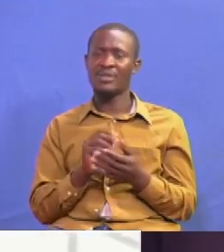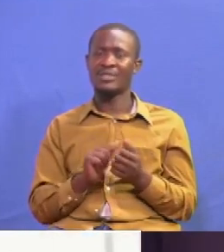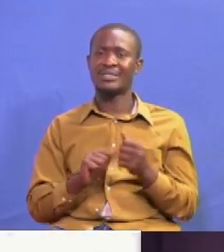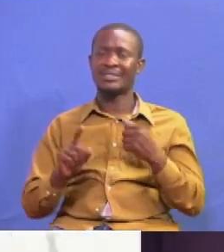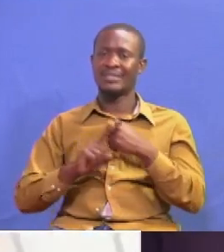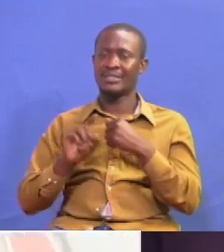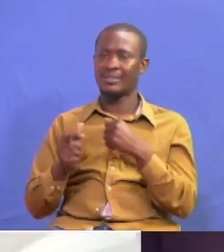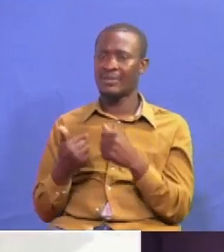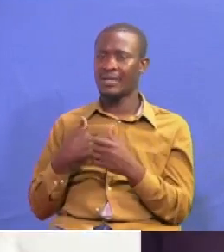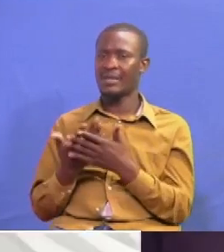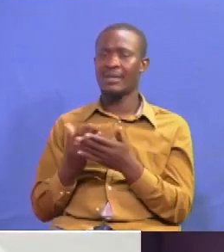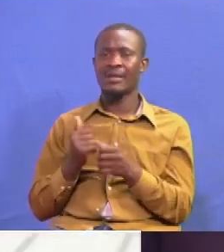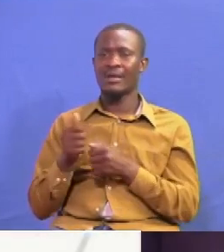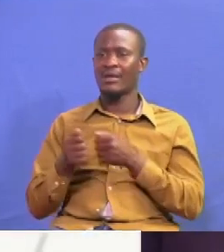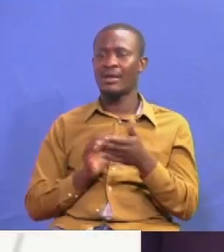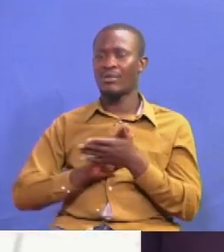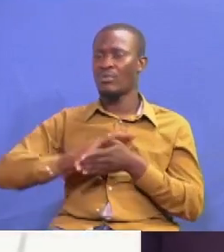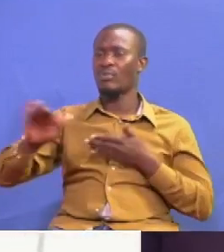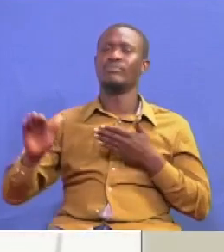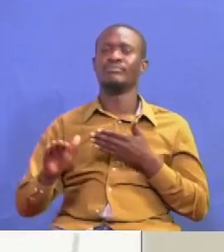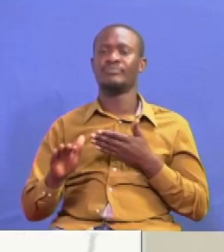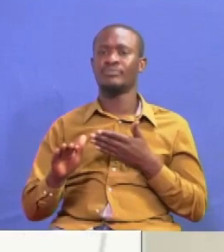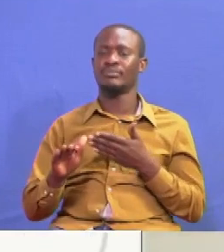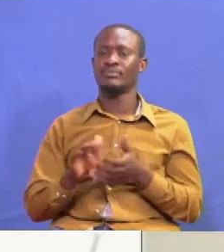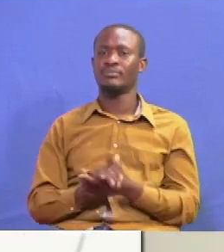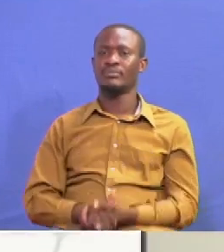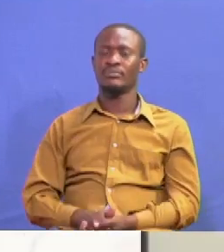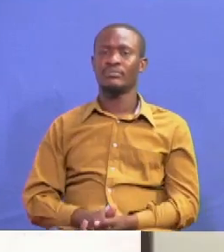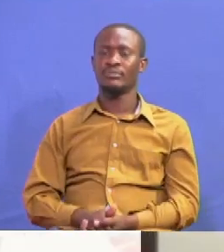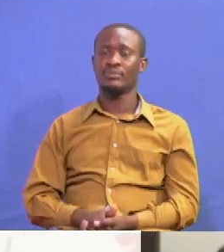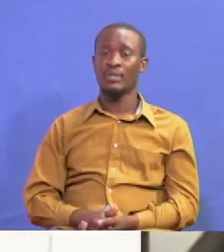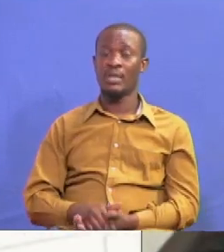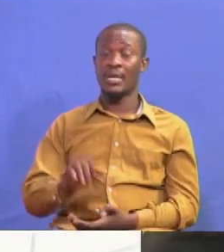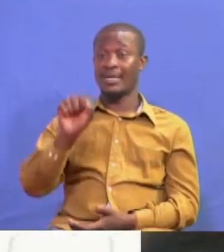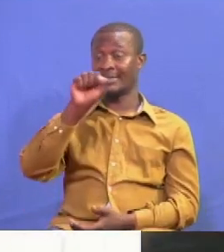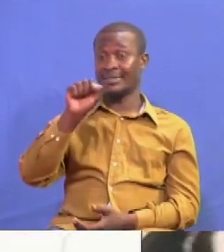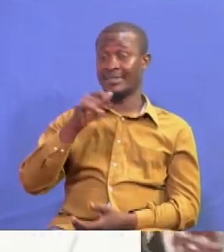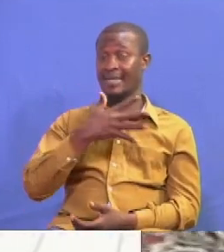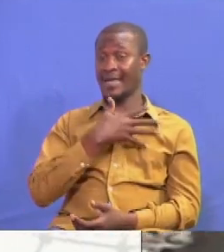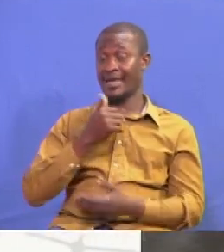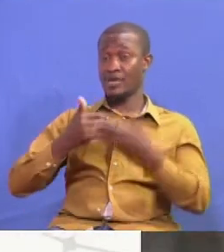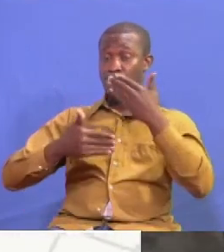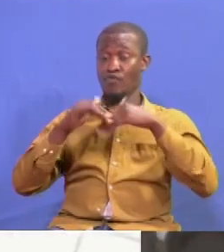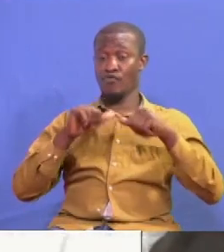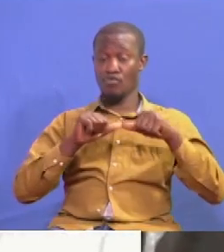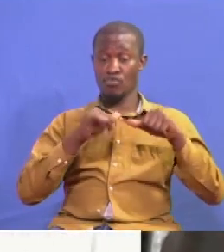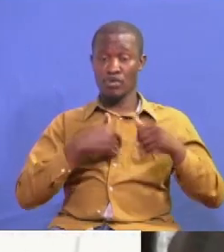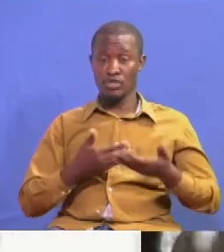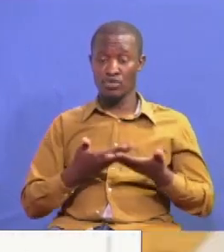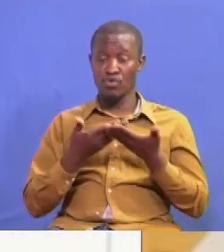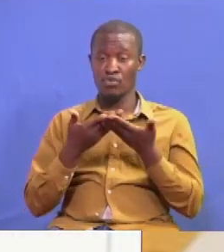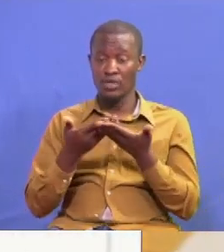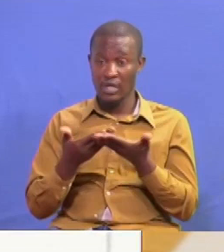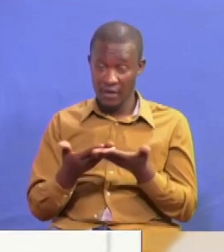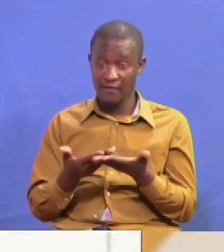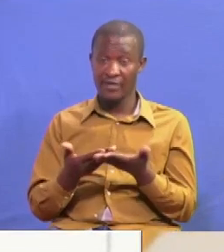gari zinapita. 4,000 gari zinapita. The state and the university continues to offer